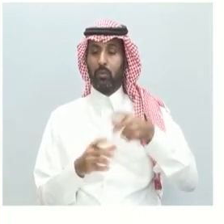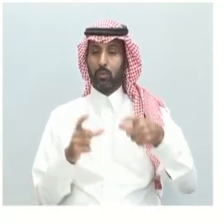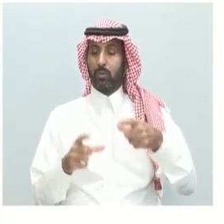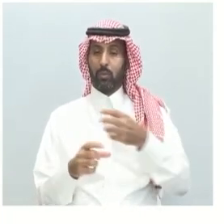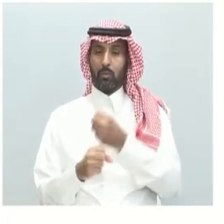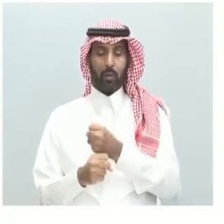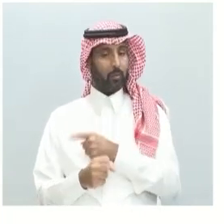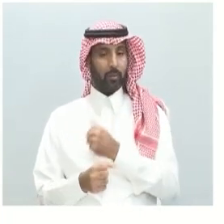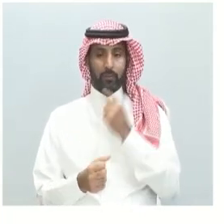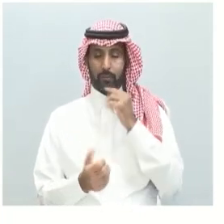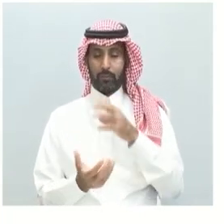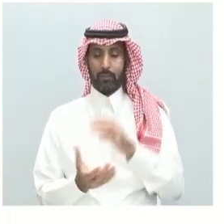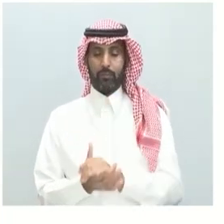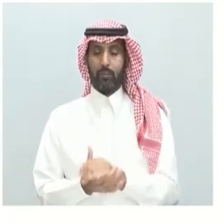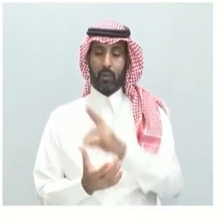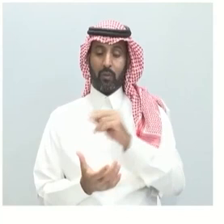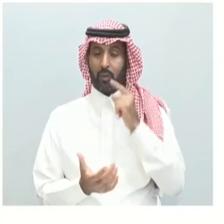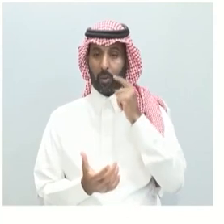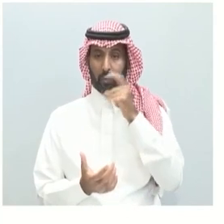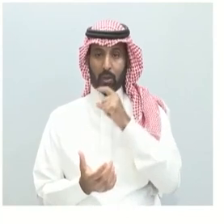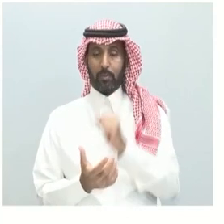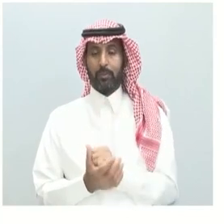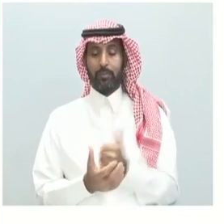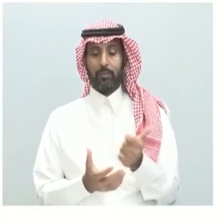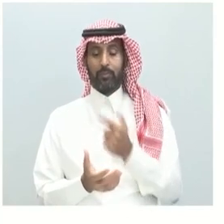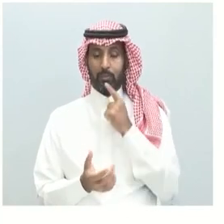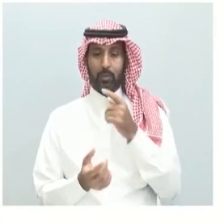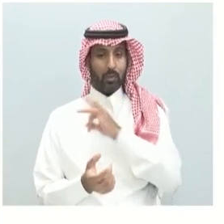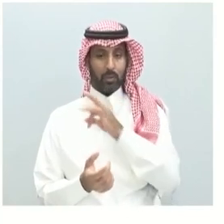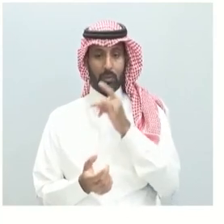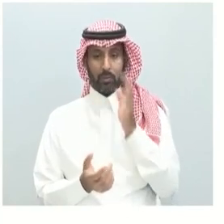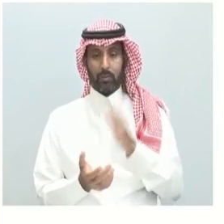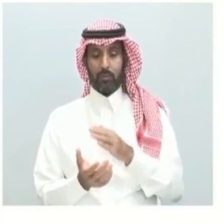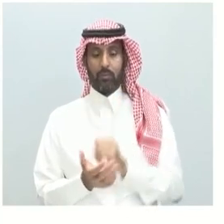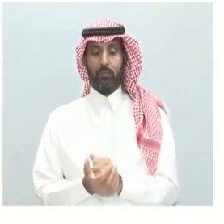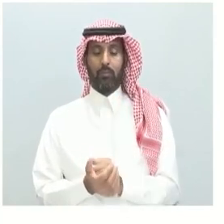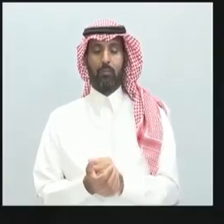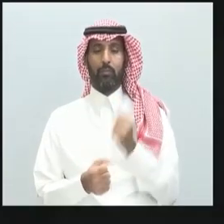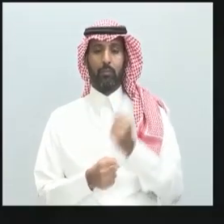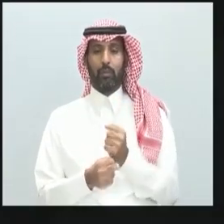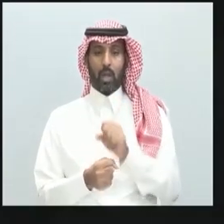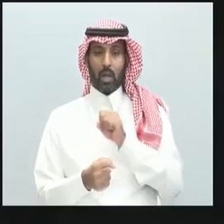oil reserves as Abu Dhabi. And we have the negative word not and the verb have.